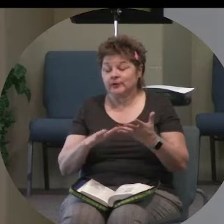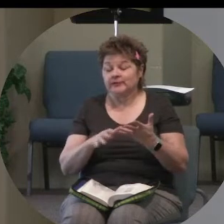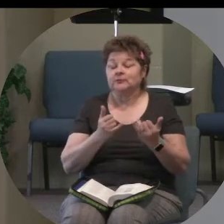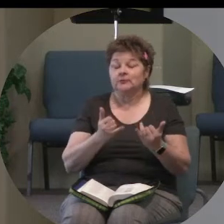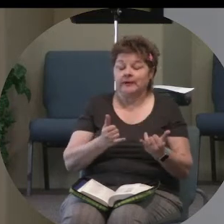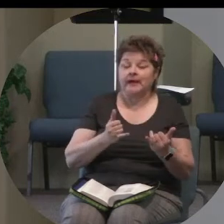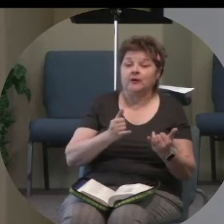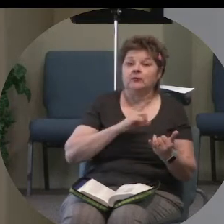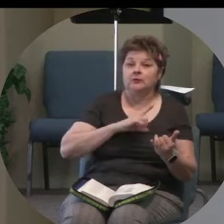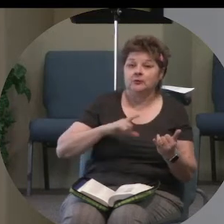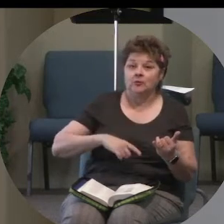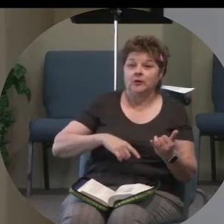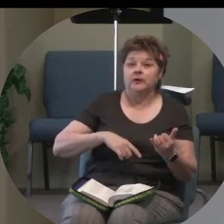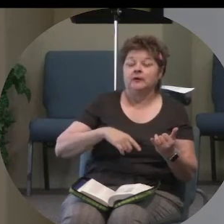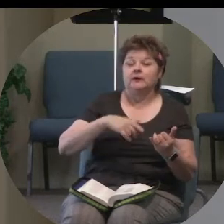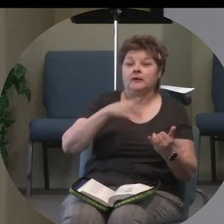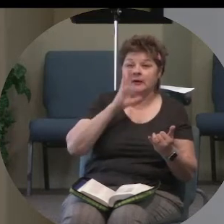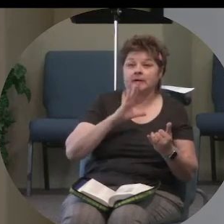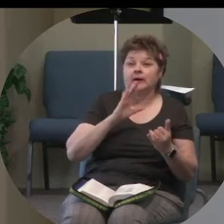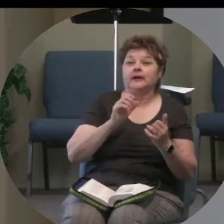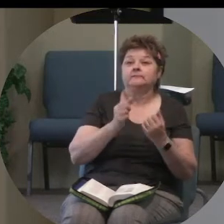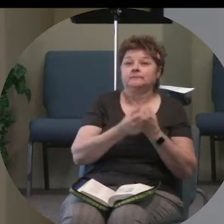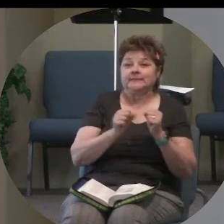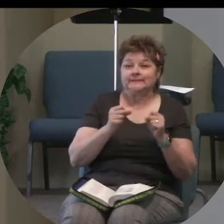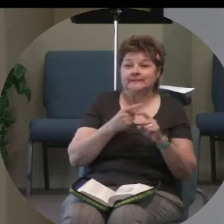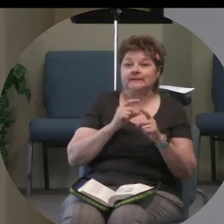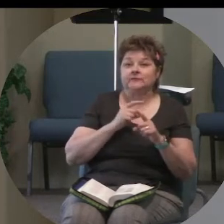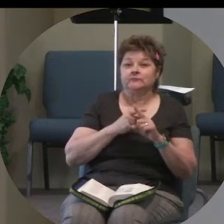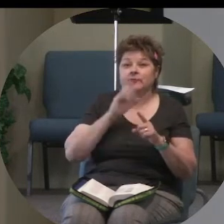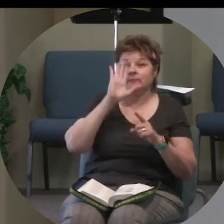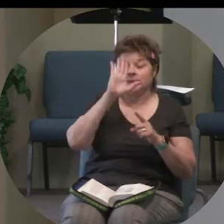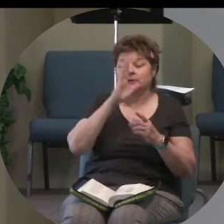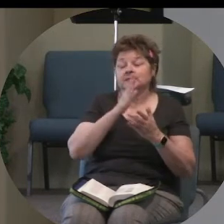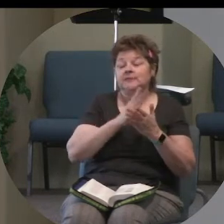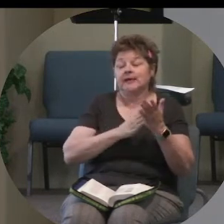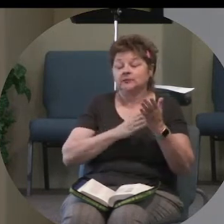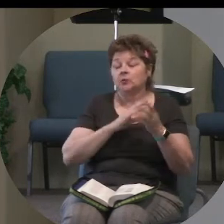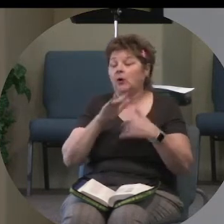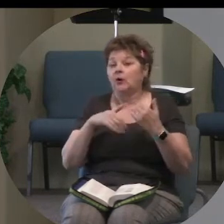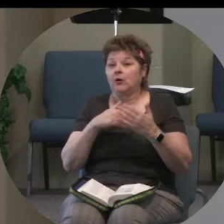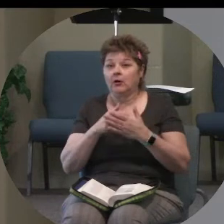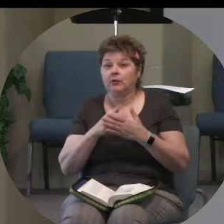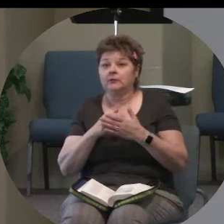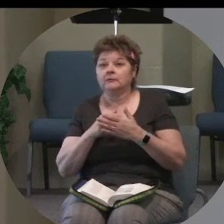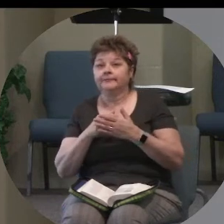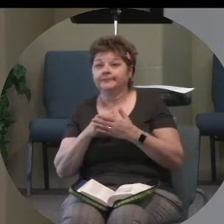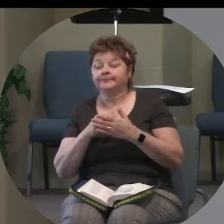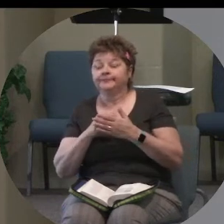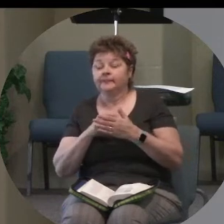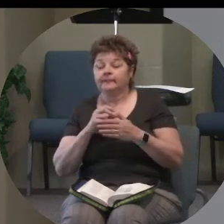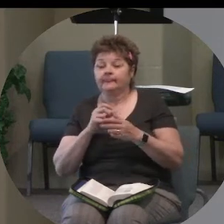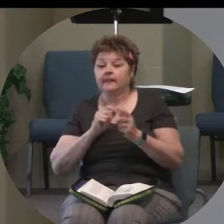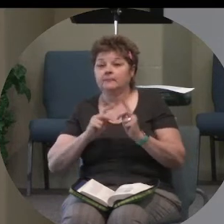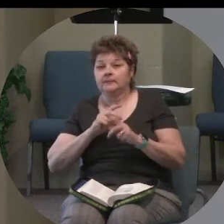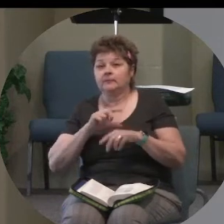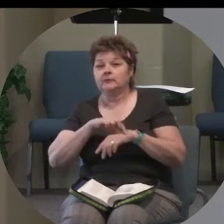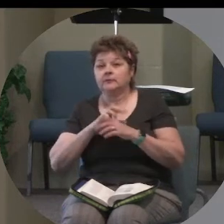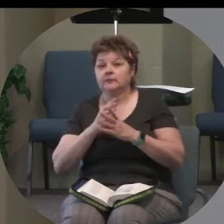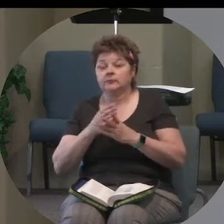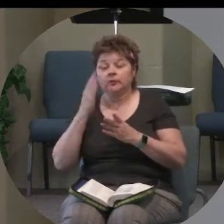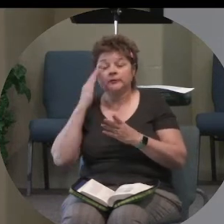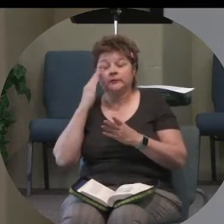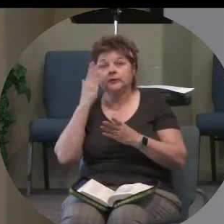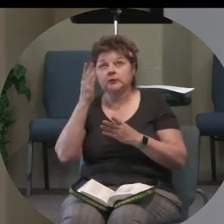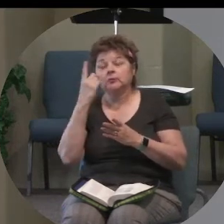us, please, from his hand, that all the kingdoms of the earth may know that you, O Lord, are God alone.